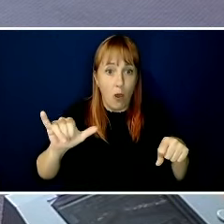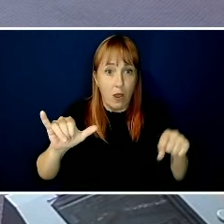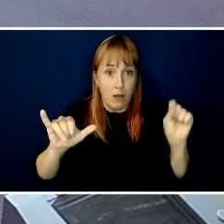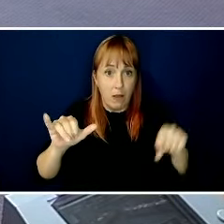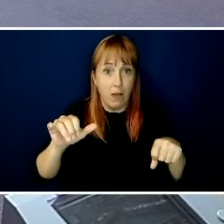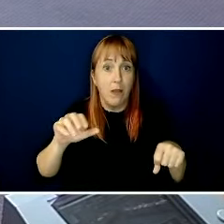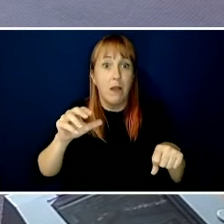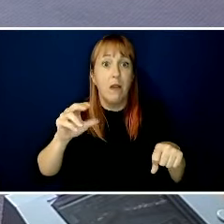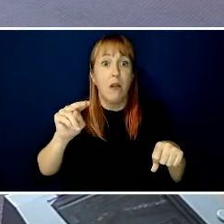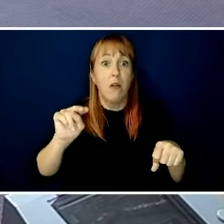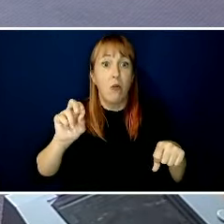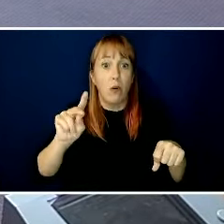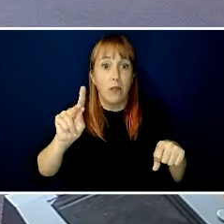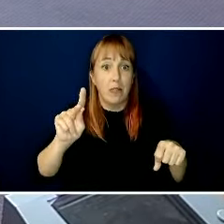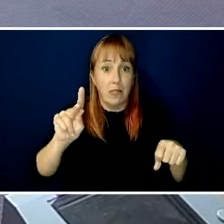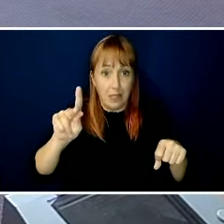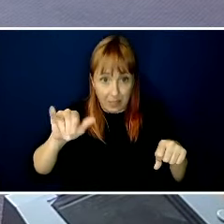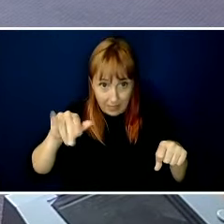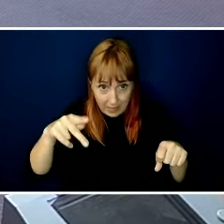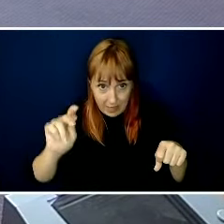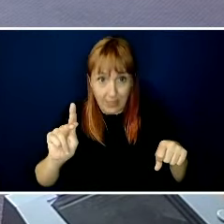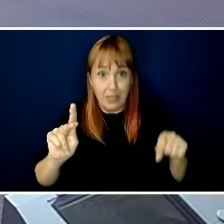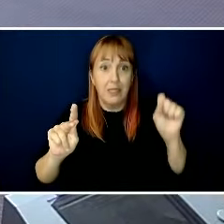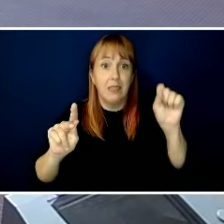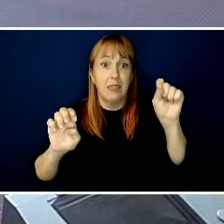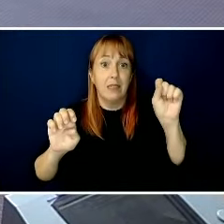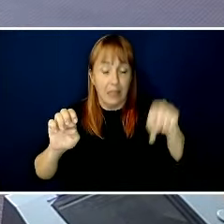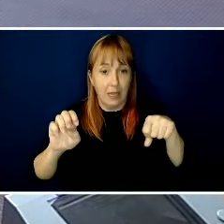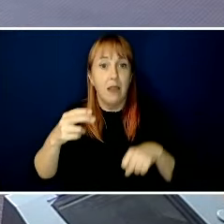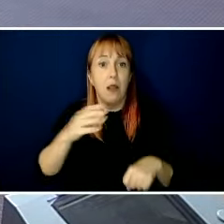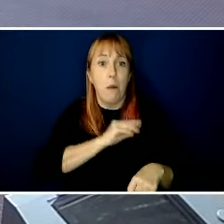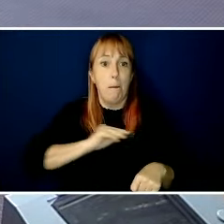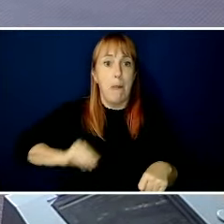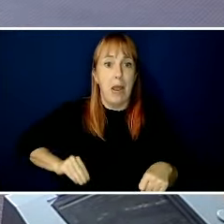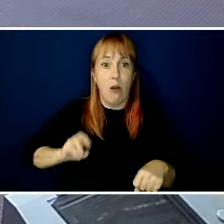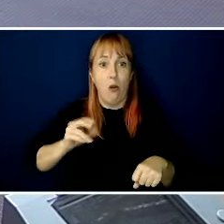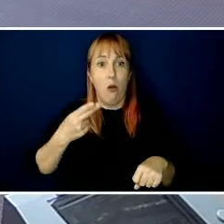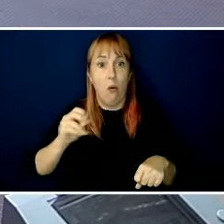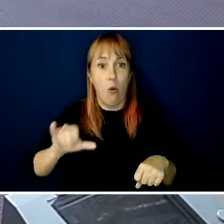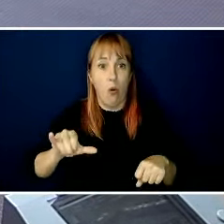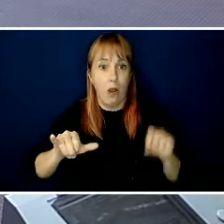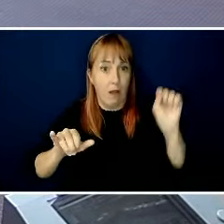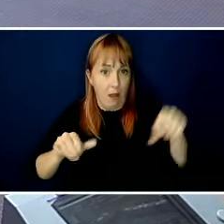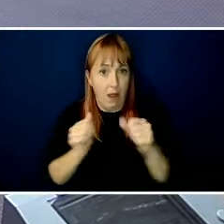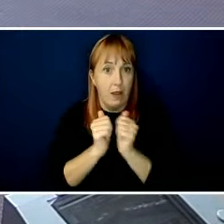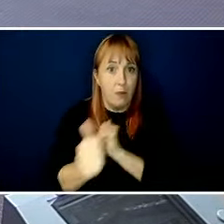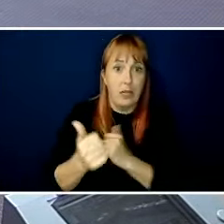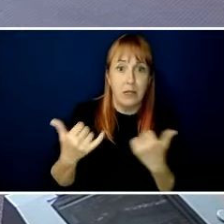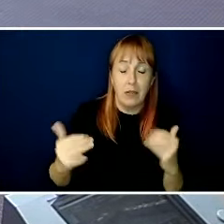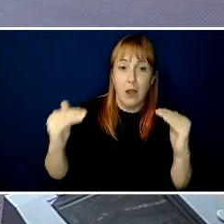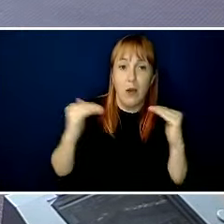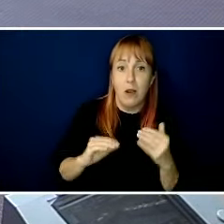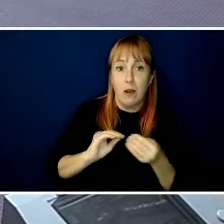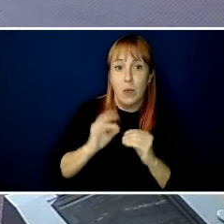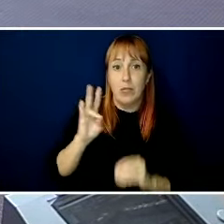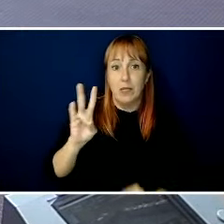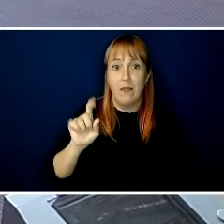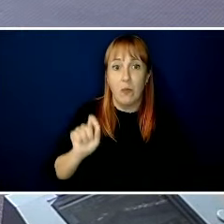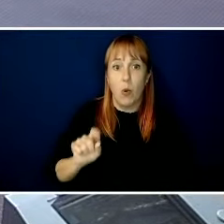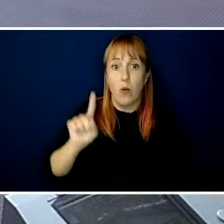Councillor Nordyke. Aye. Mayor Hoy. Aye. Motion passes. Now on to item 7.1B.